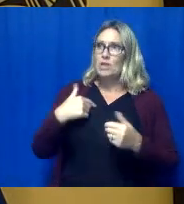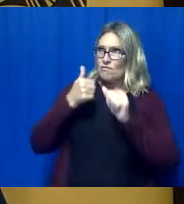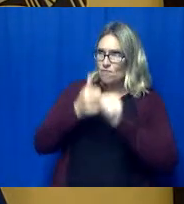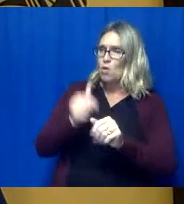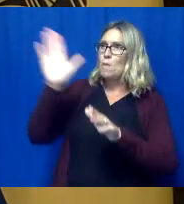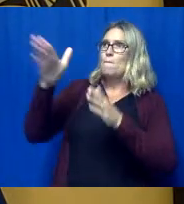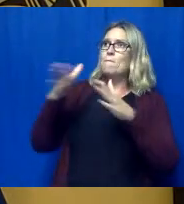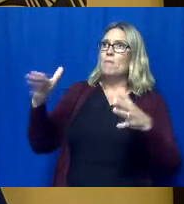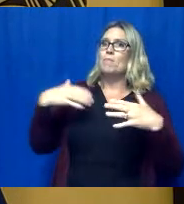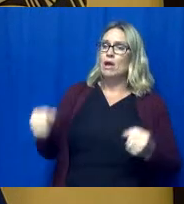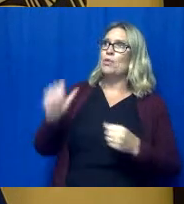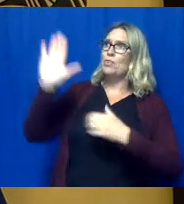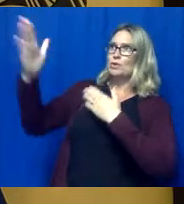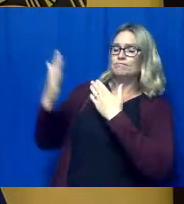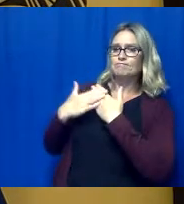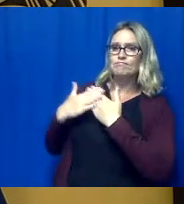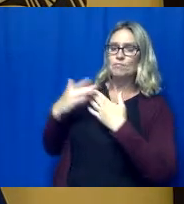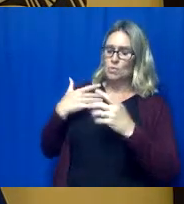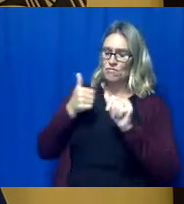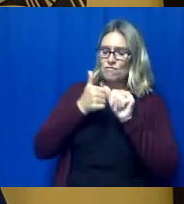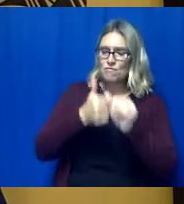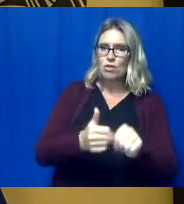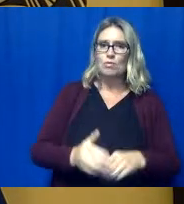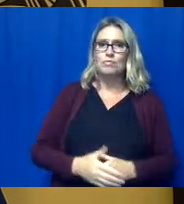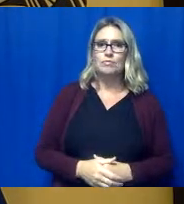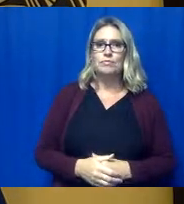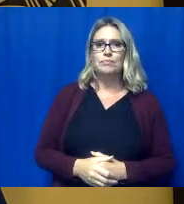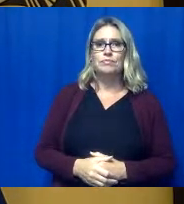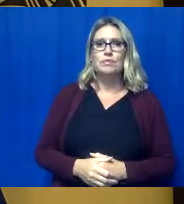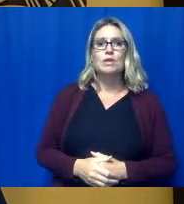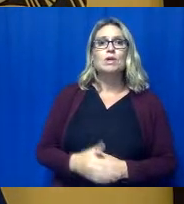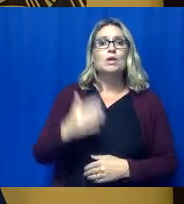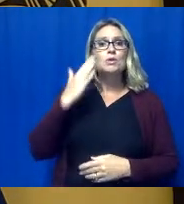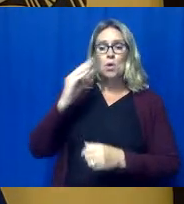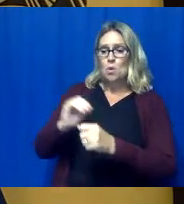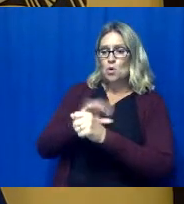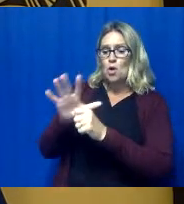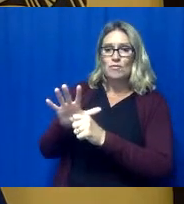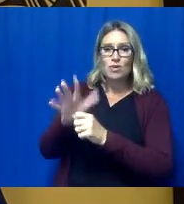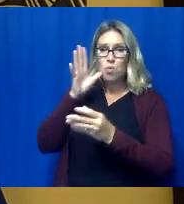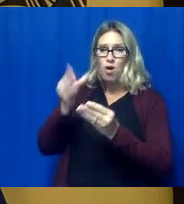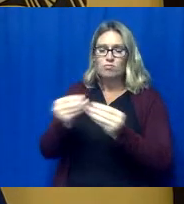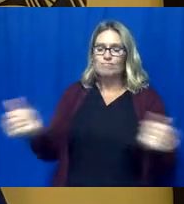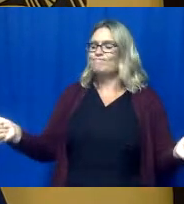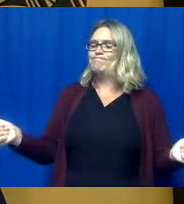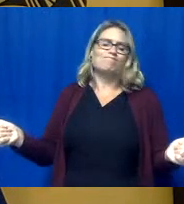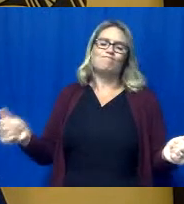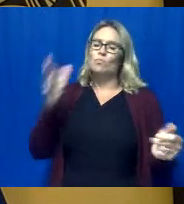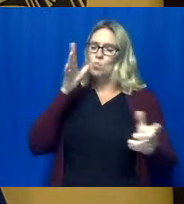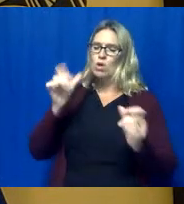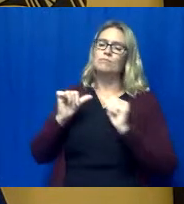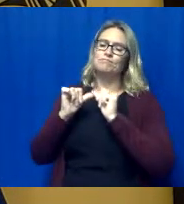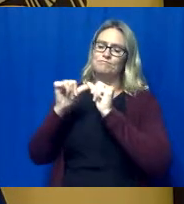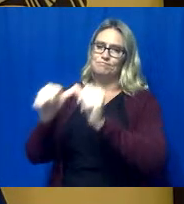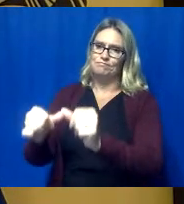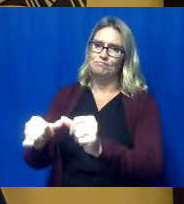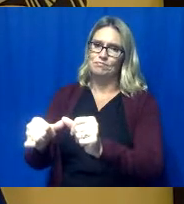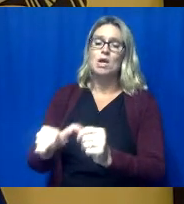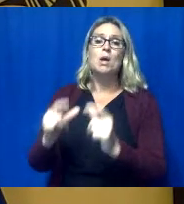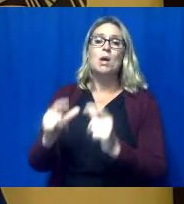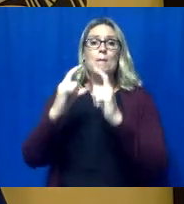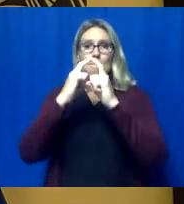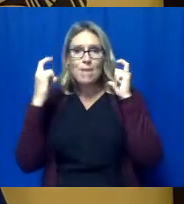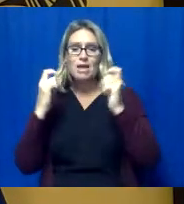recommendations and measures. We know that COVID-19 will continue to be with us for some time. Masks and other restrictions may continue